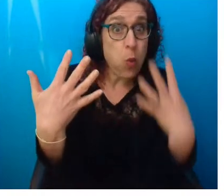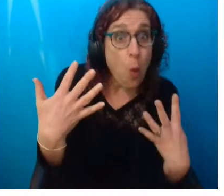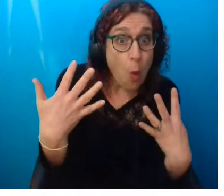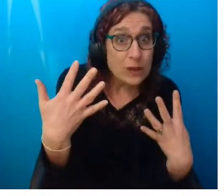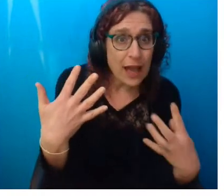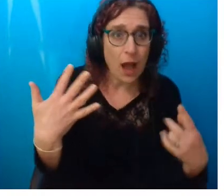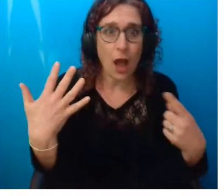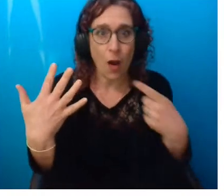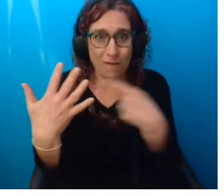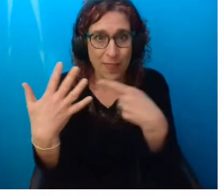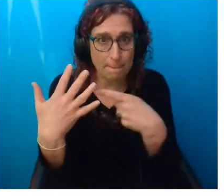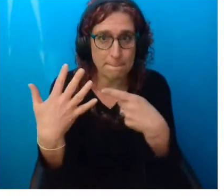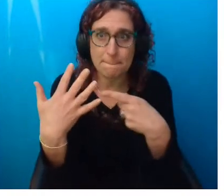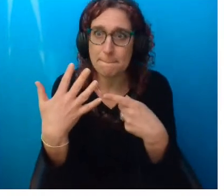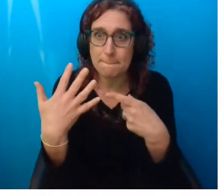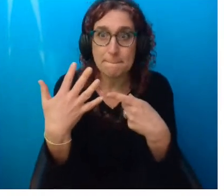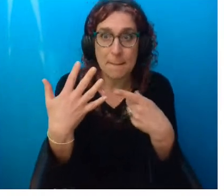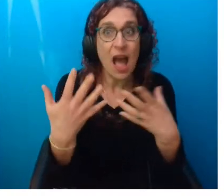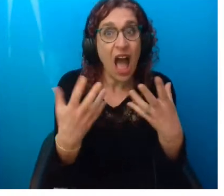going to work.